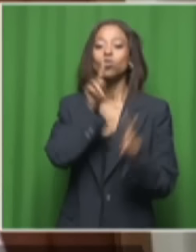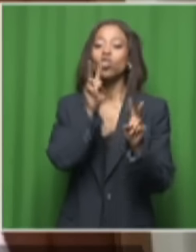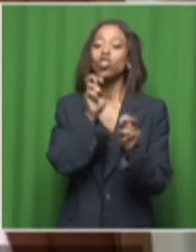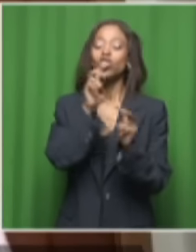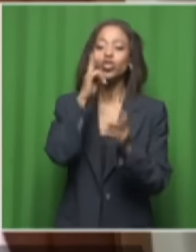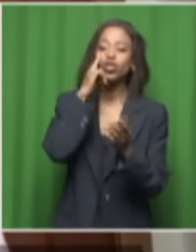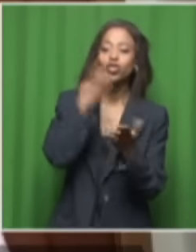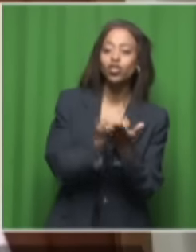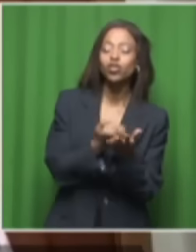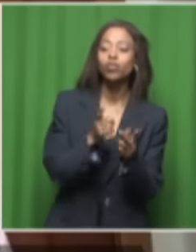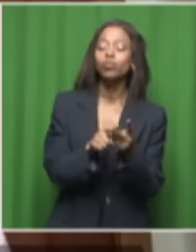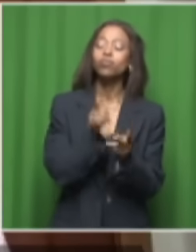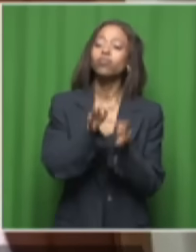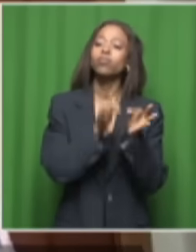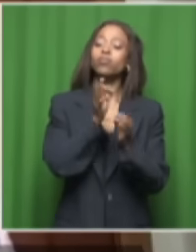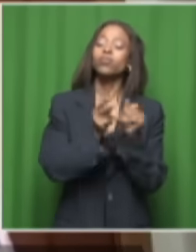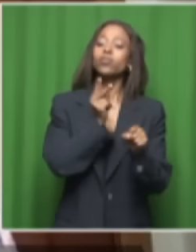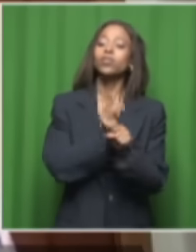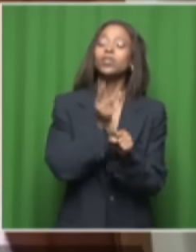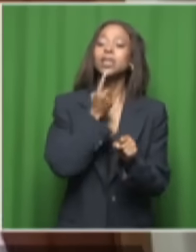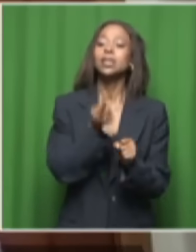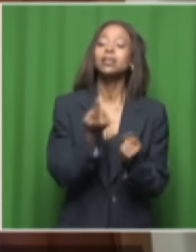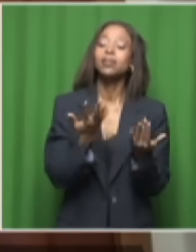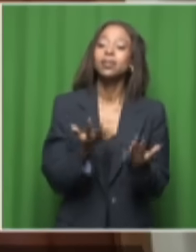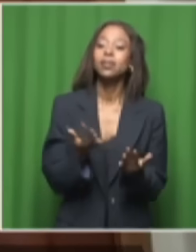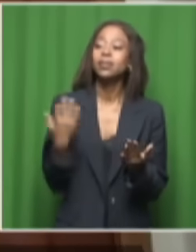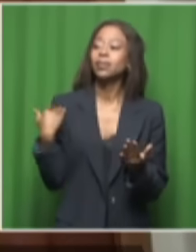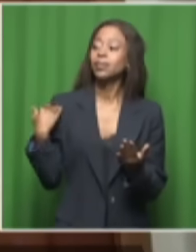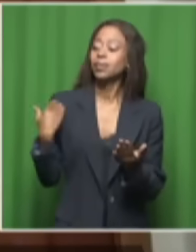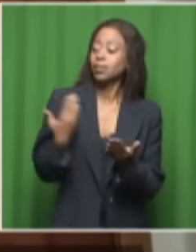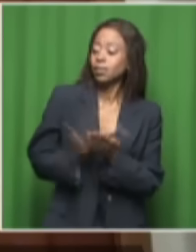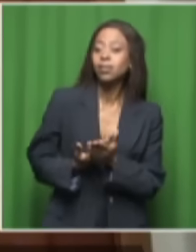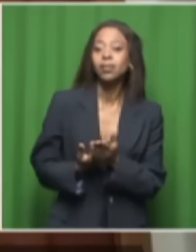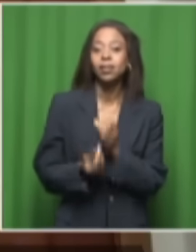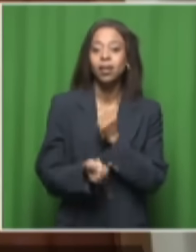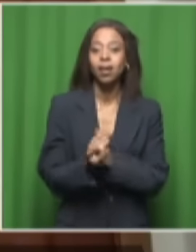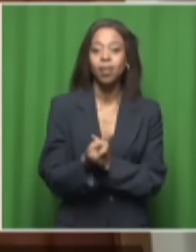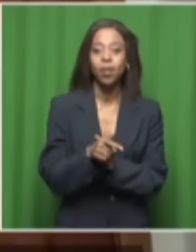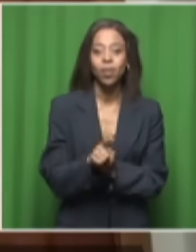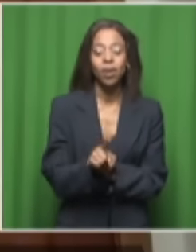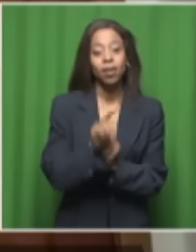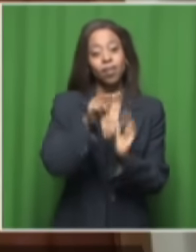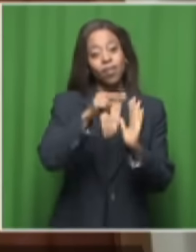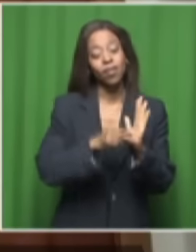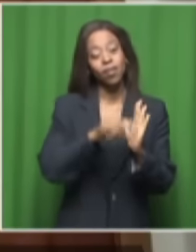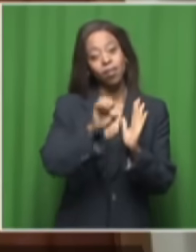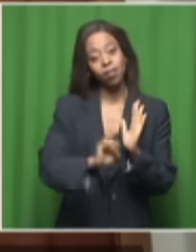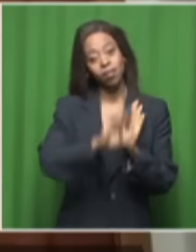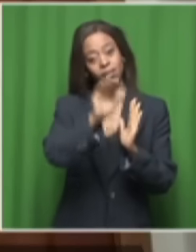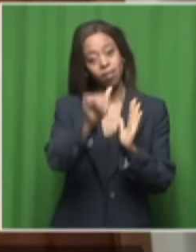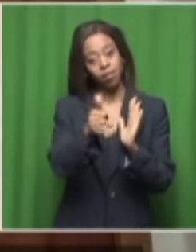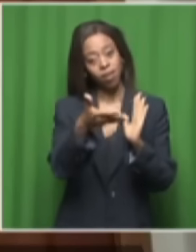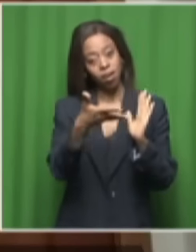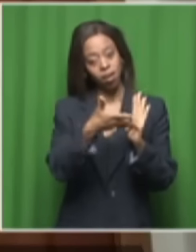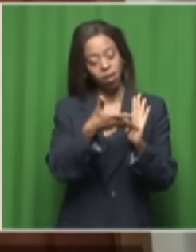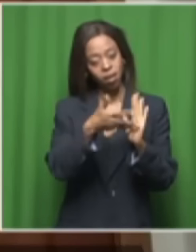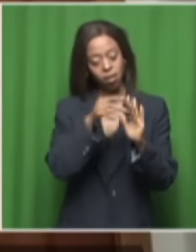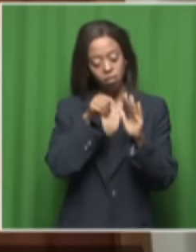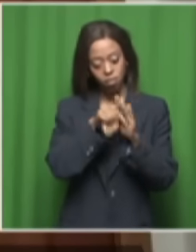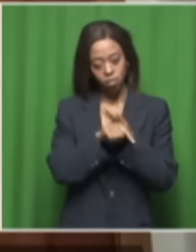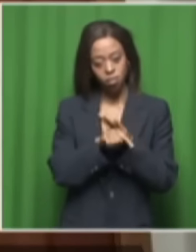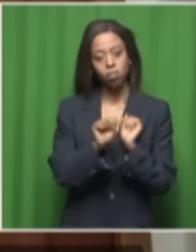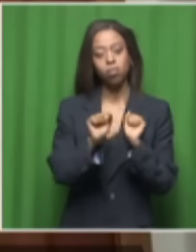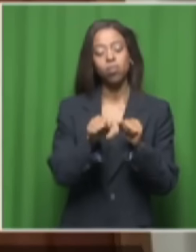also framing this in terms of the long durée of history, I think if you read the South African application, it